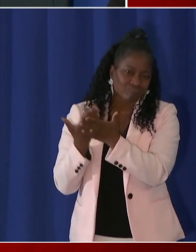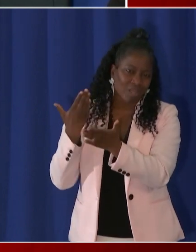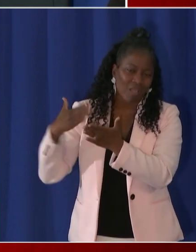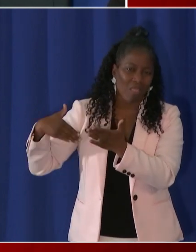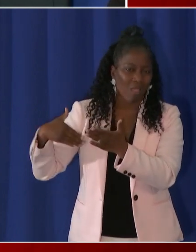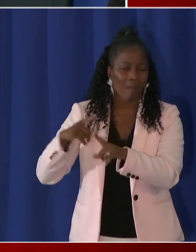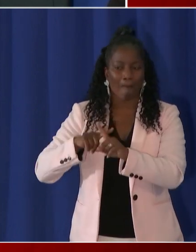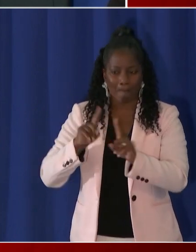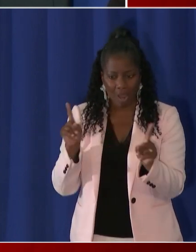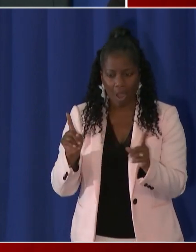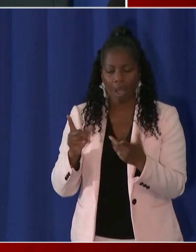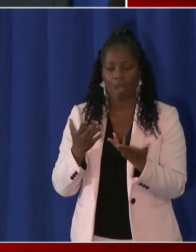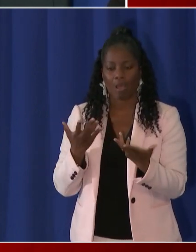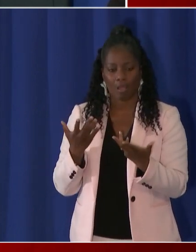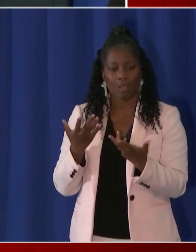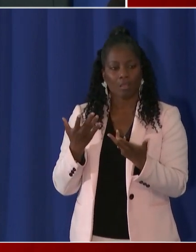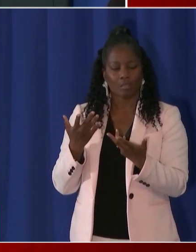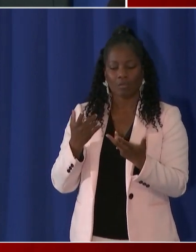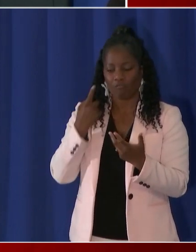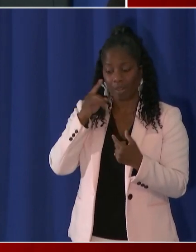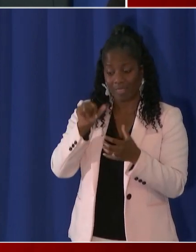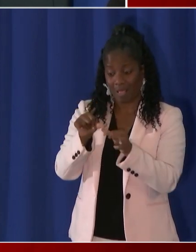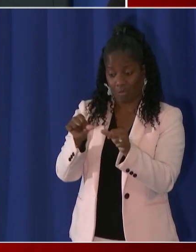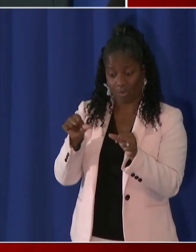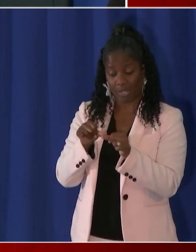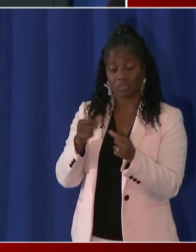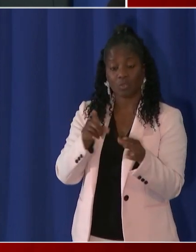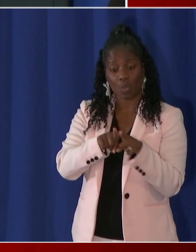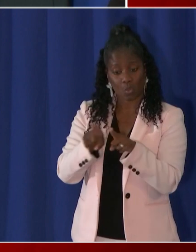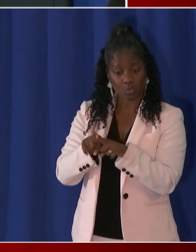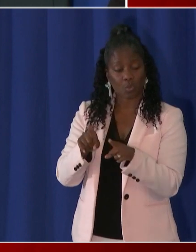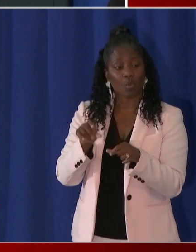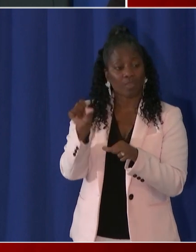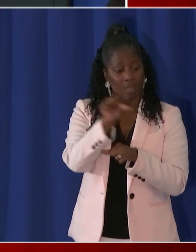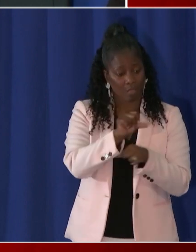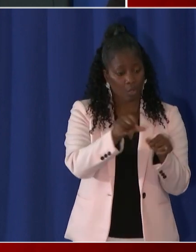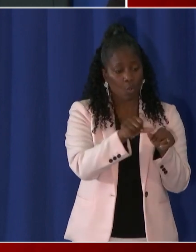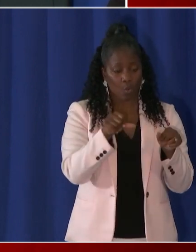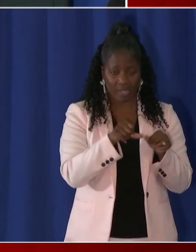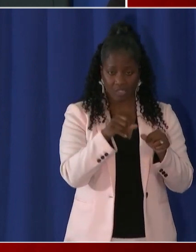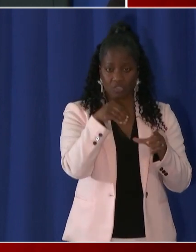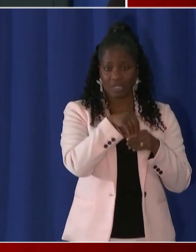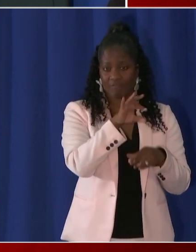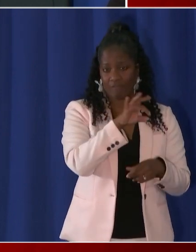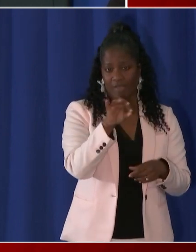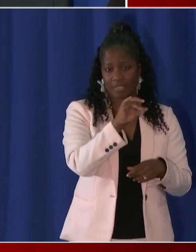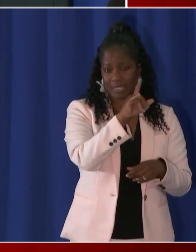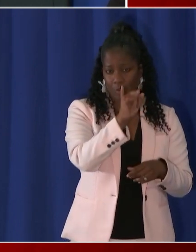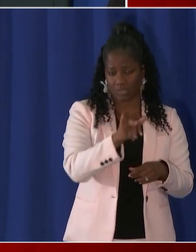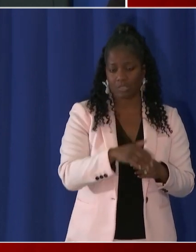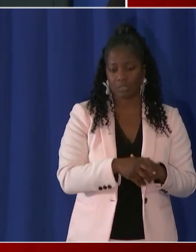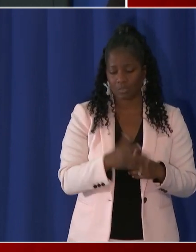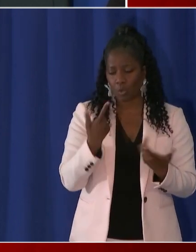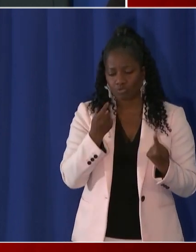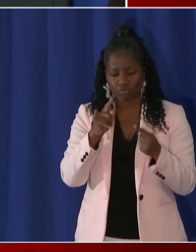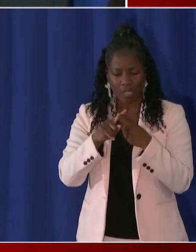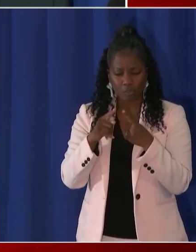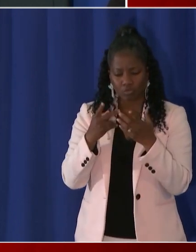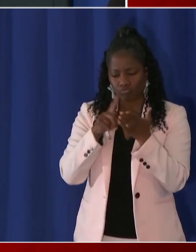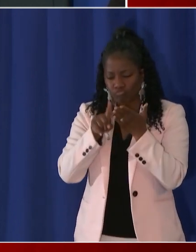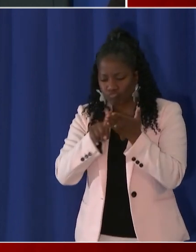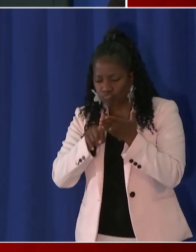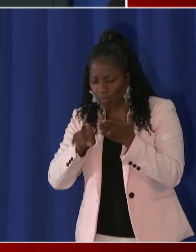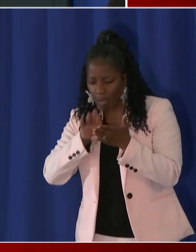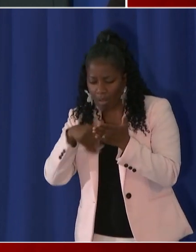yet. So he is the leaseholder for that location, as well as the location in Fairfax County. So we're working through all of that